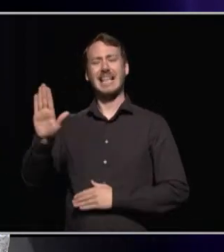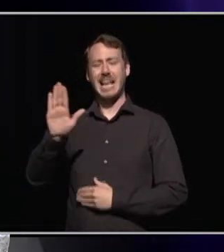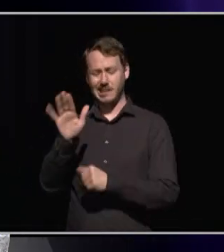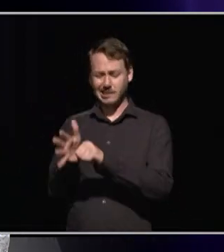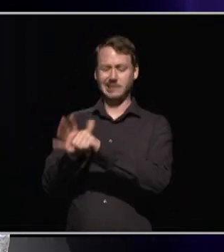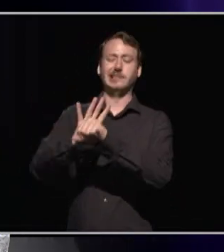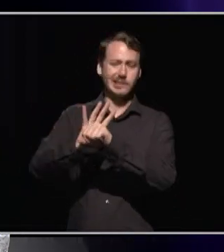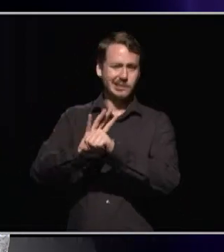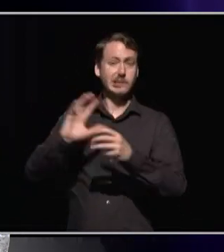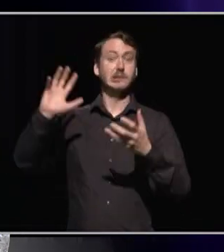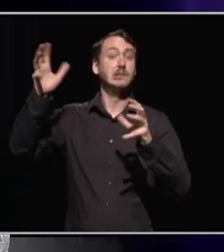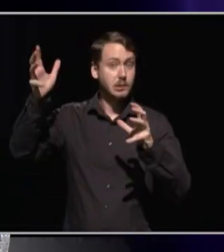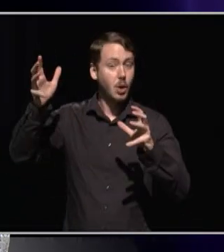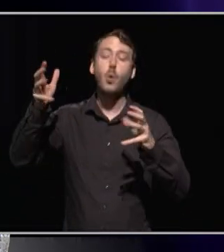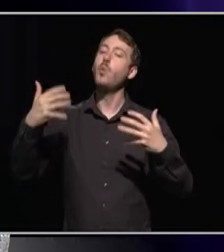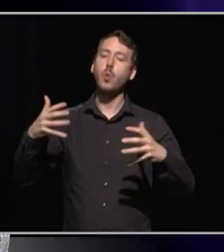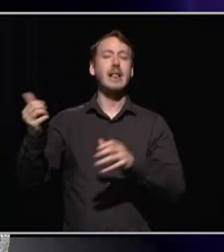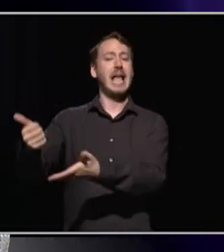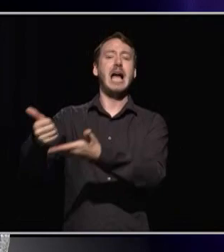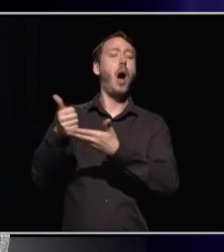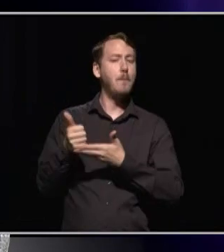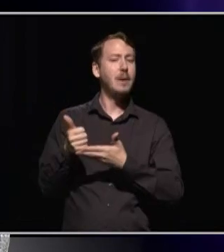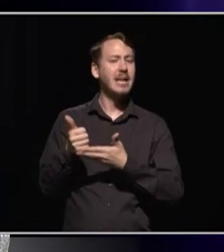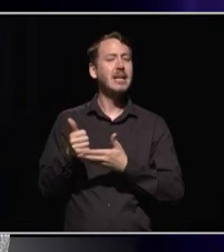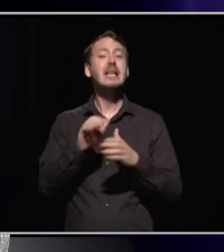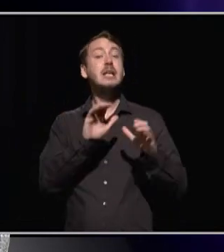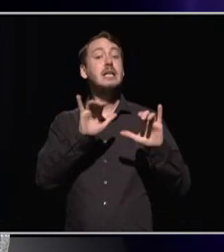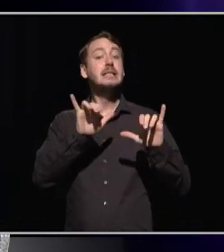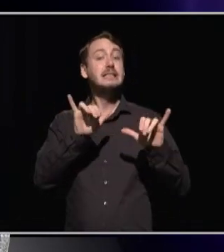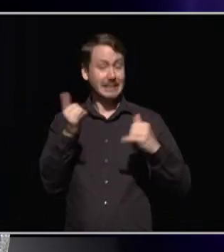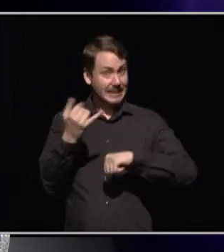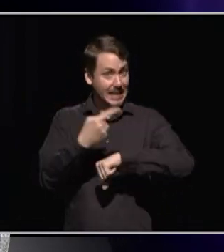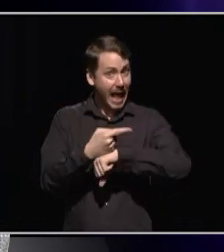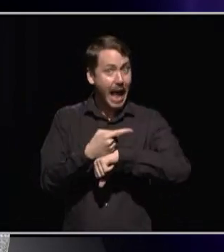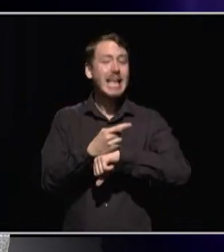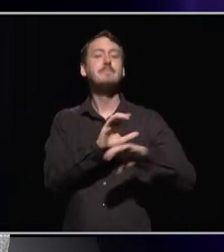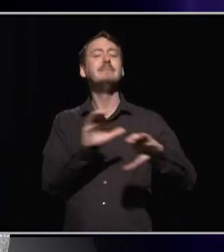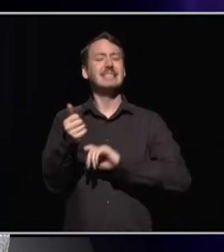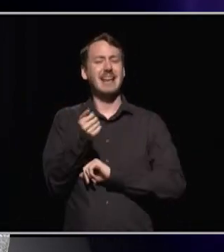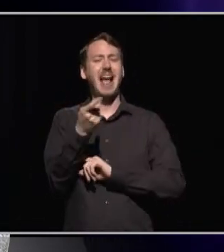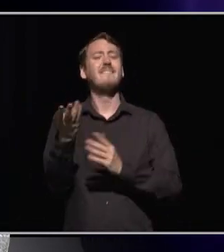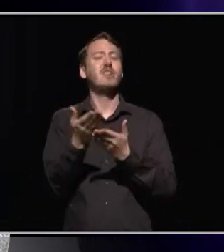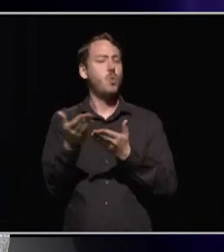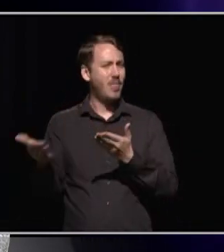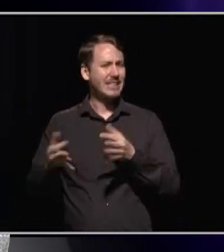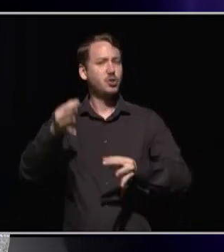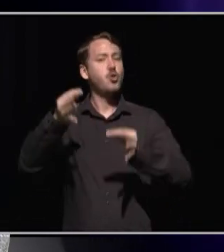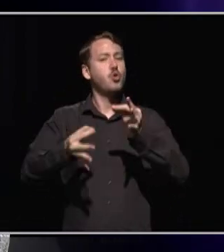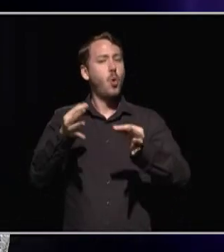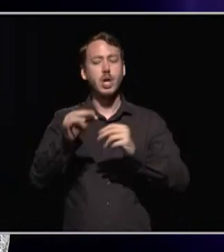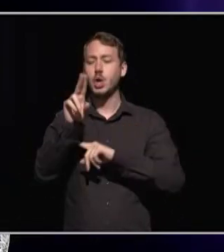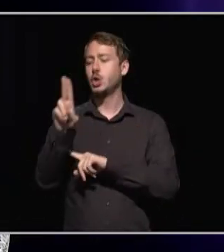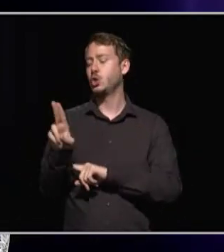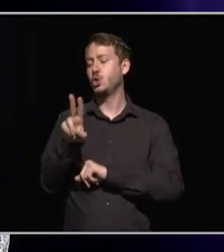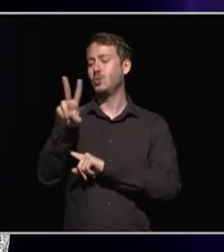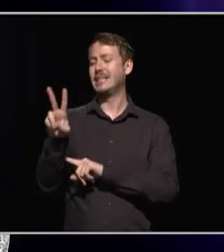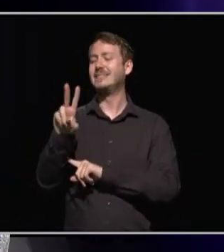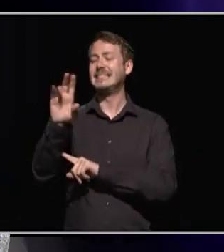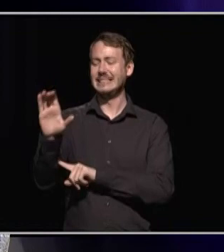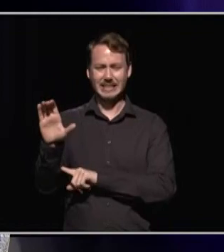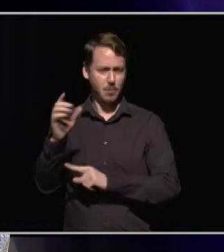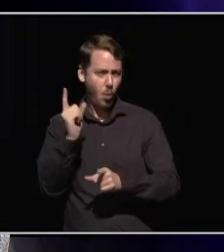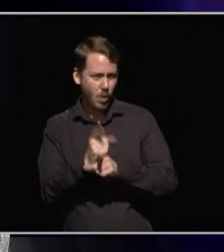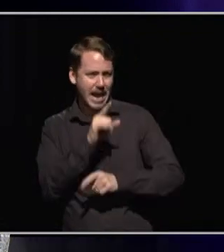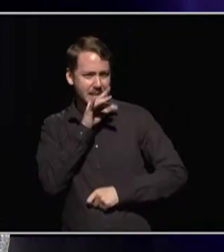COVID crisis. We did a couple of things today in court. There's a UVC, and I think I'm saying that